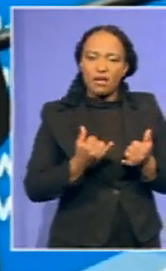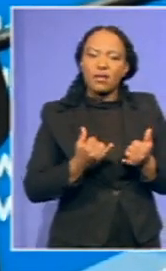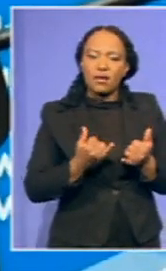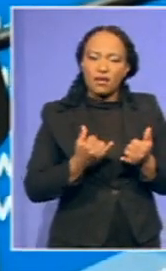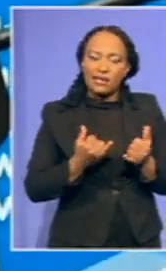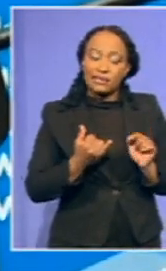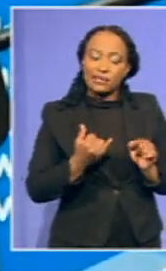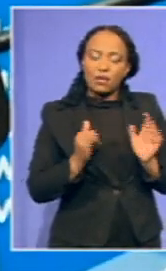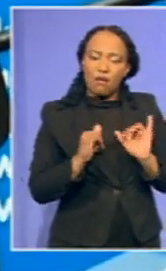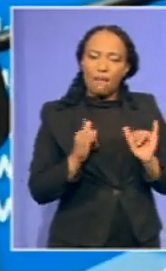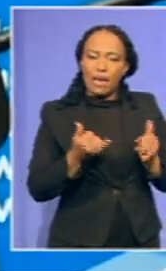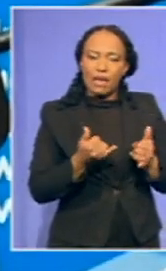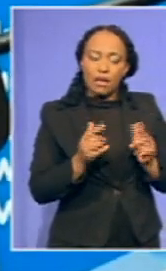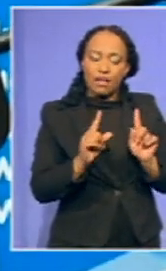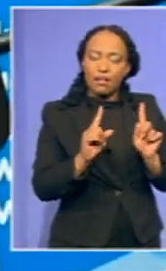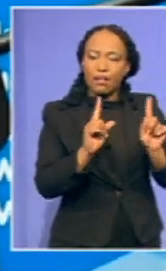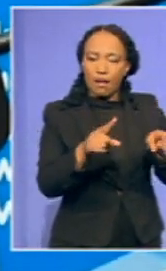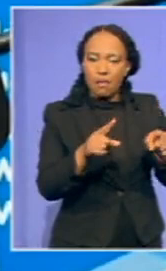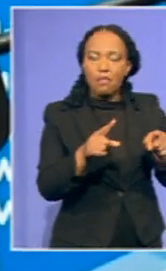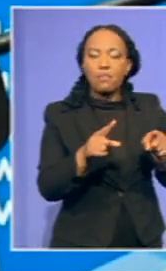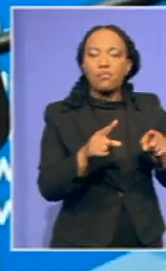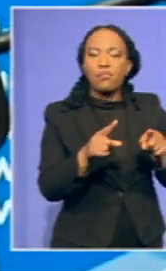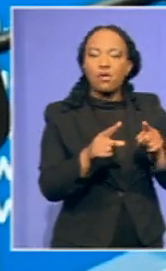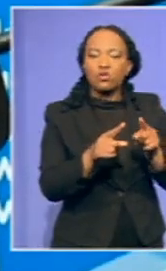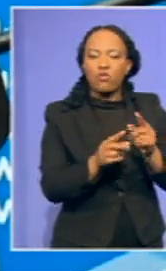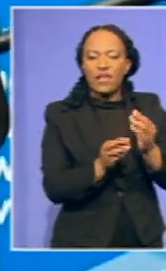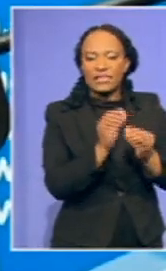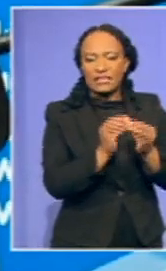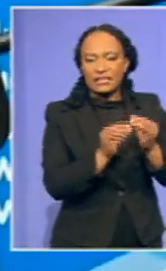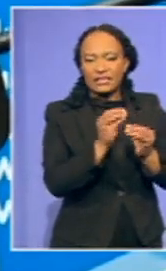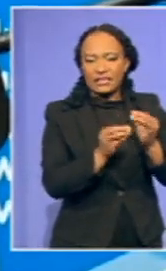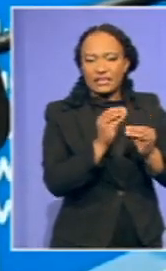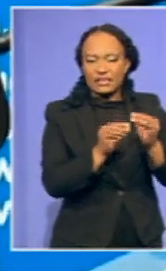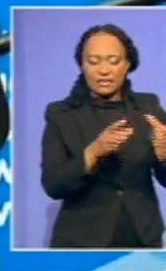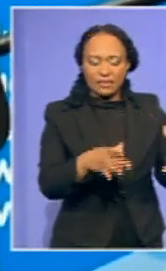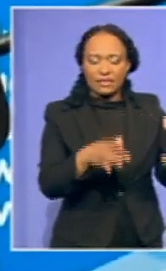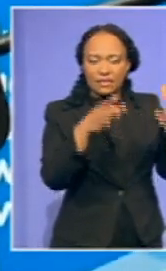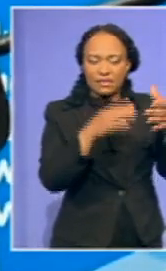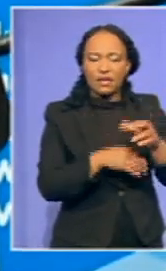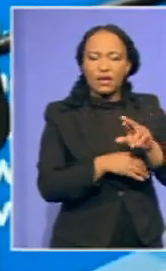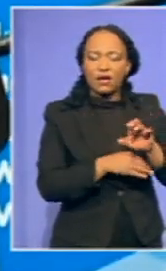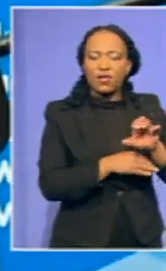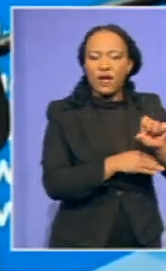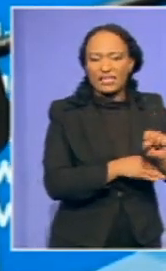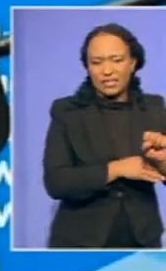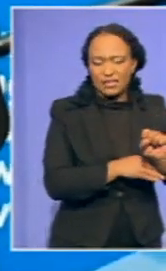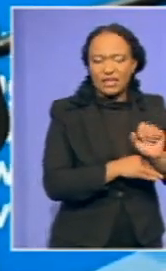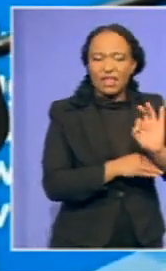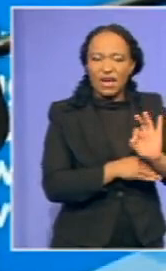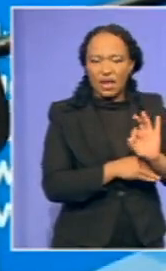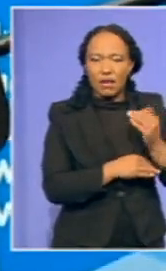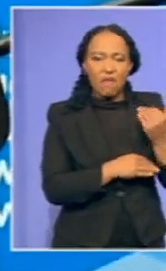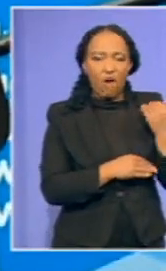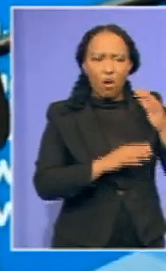that we fix and the res 3. Res 3 was not part of the